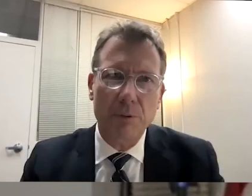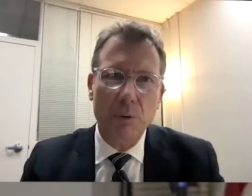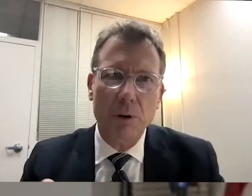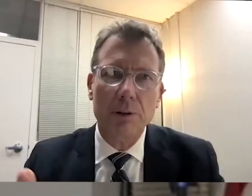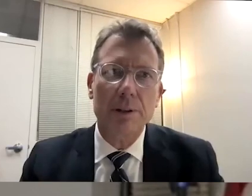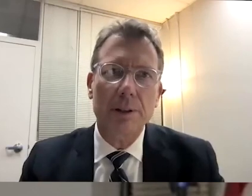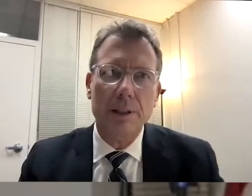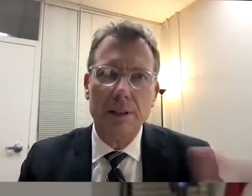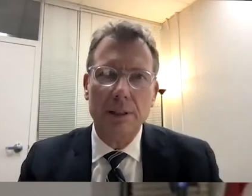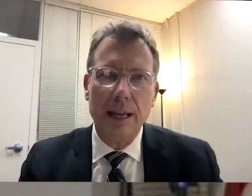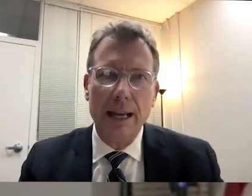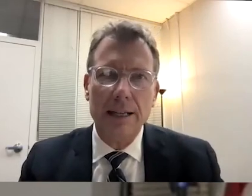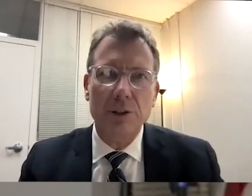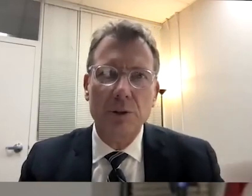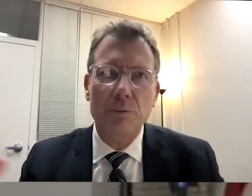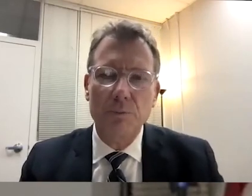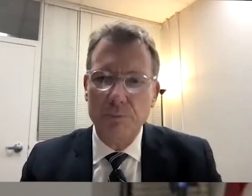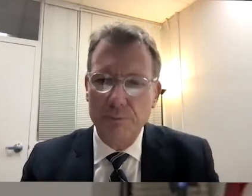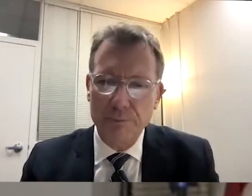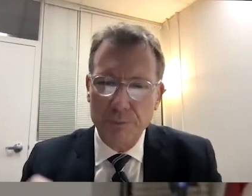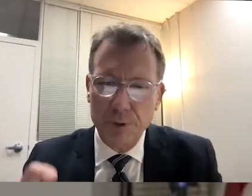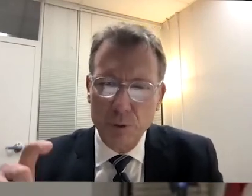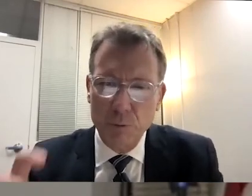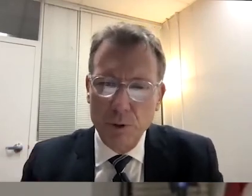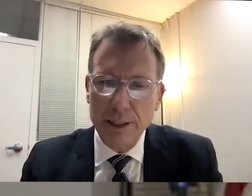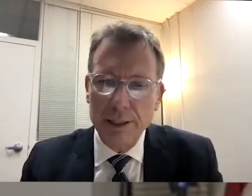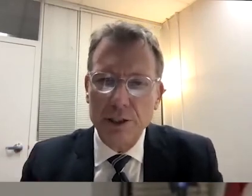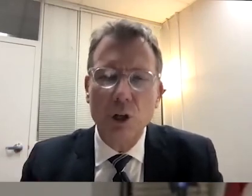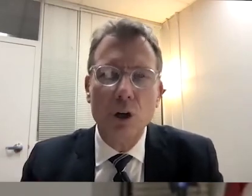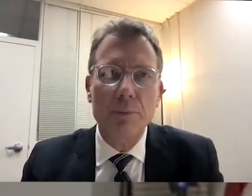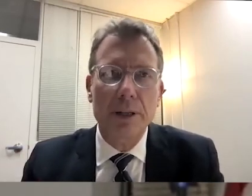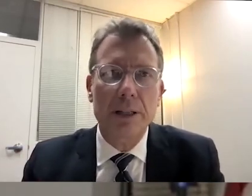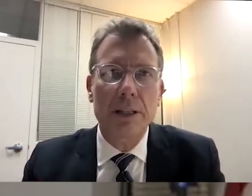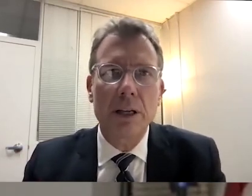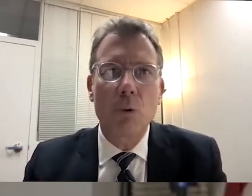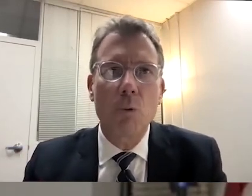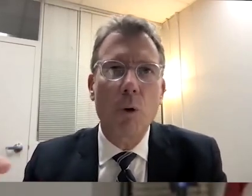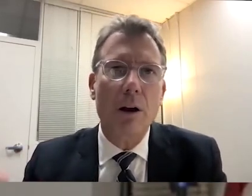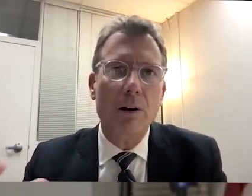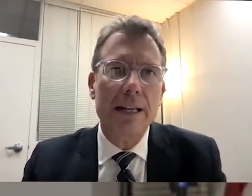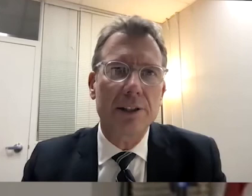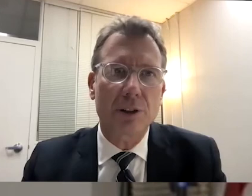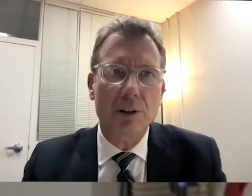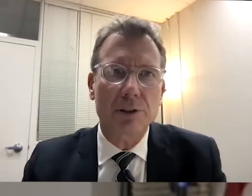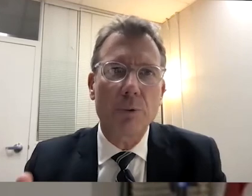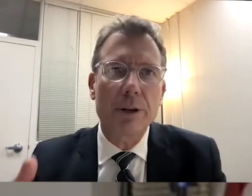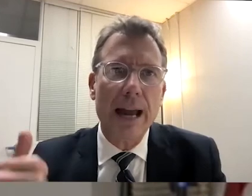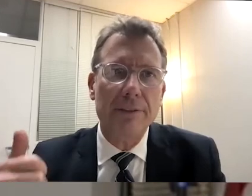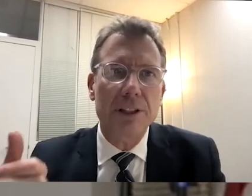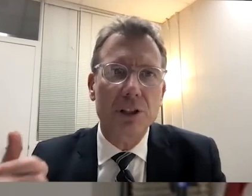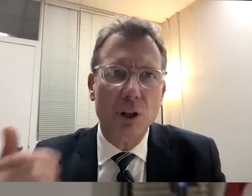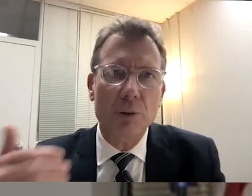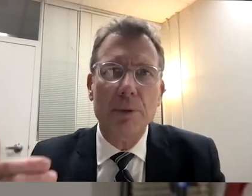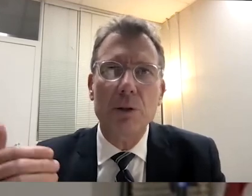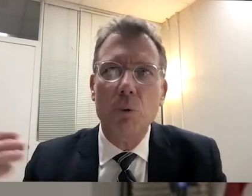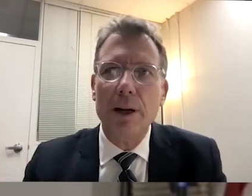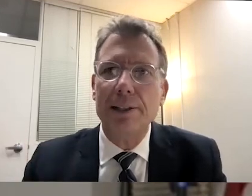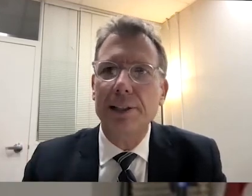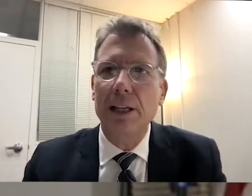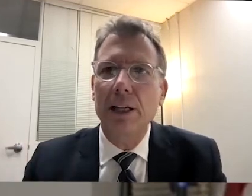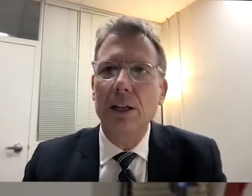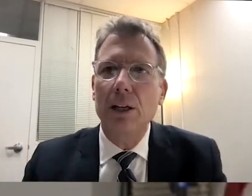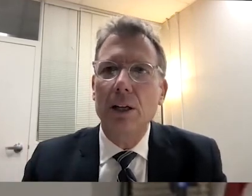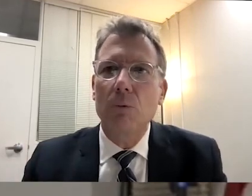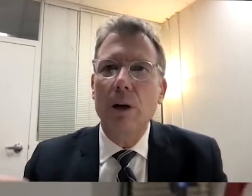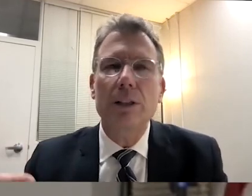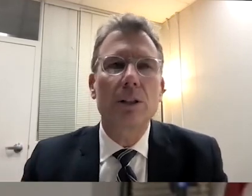year before, and to really determine what our needs are. So we have to determine what's